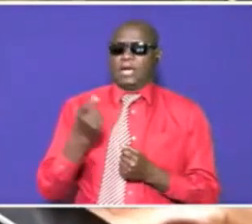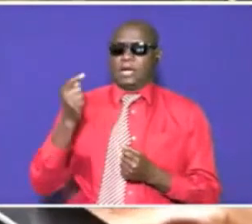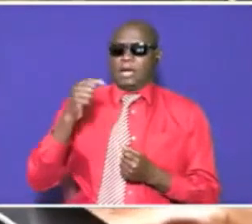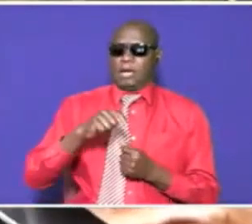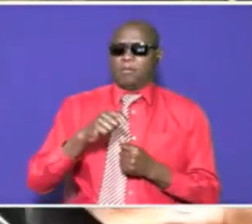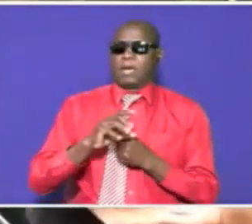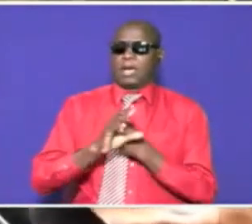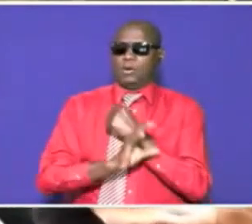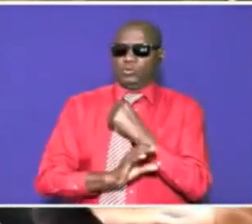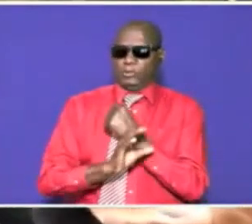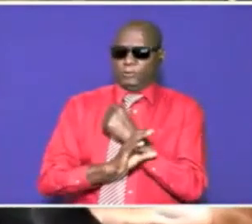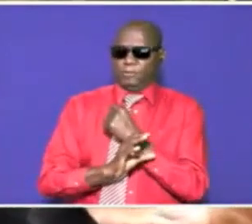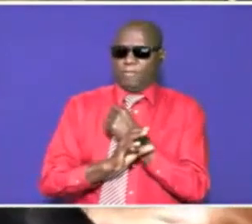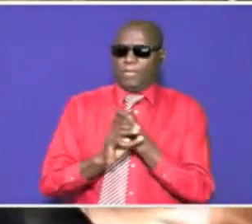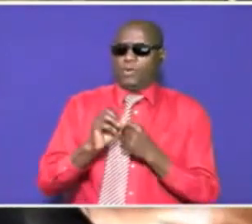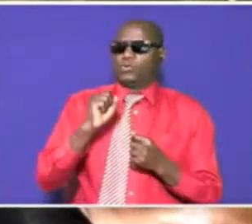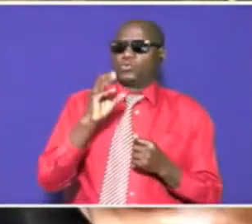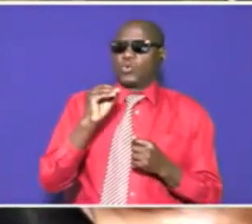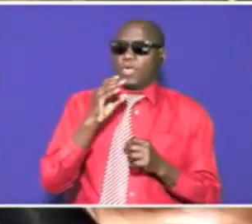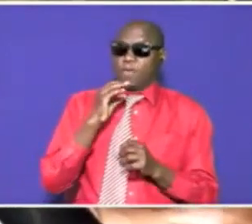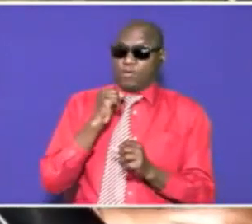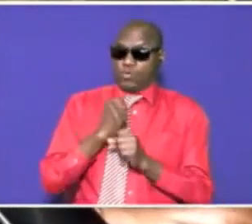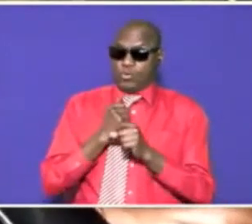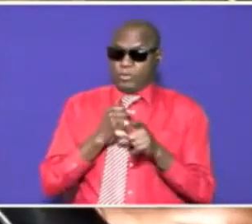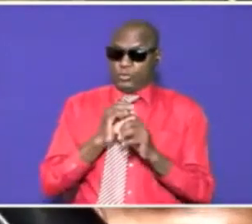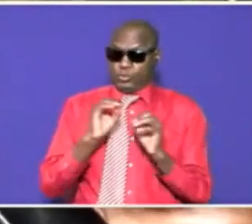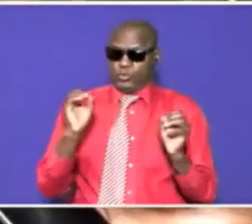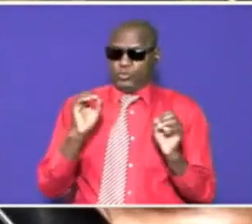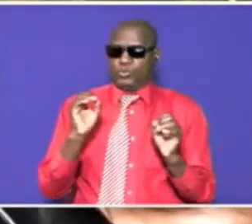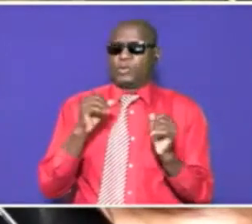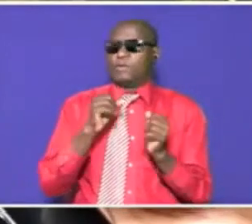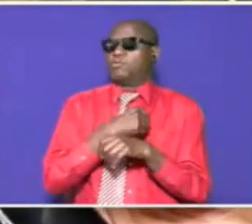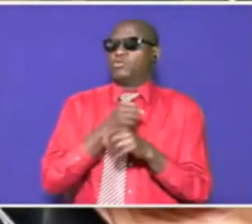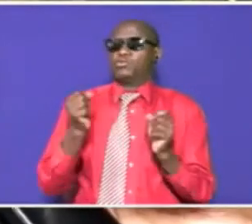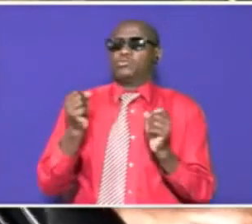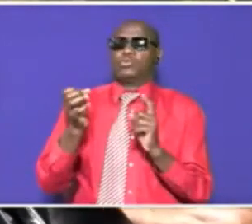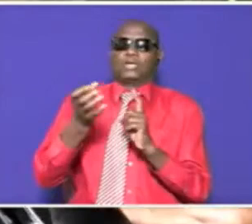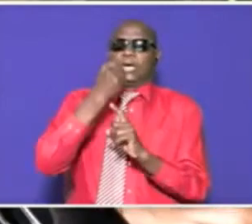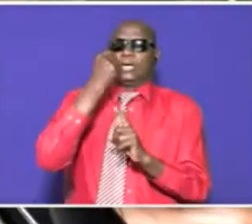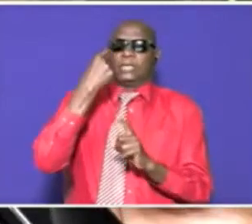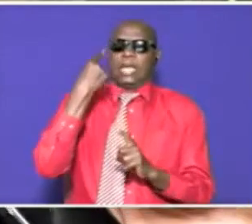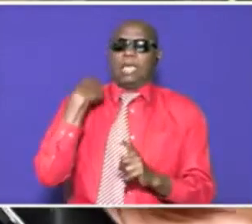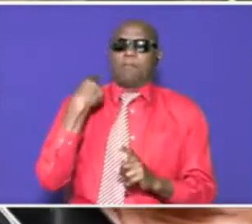nchini. Kwa hivyo kama hatungefanya hivyo, hatungeweza kupata zile